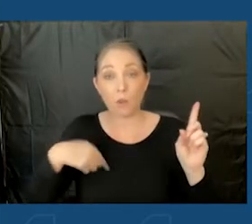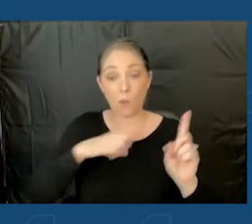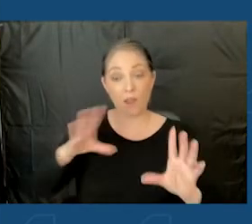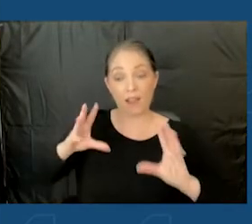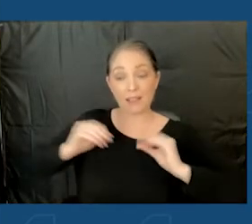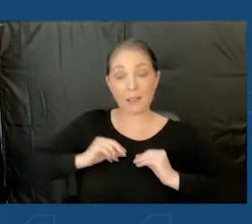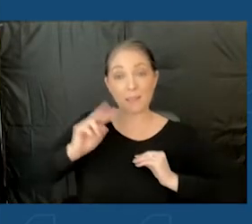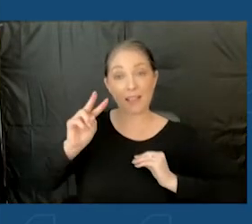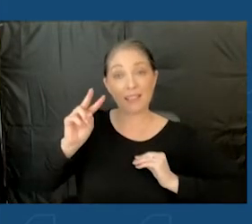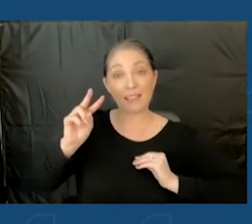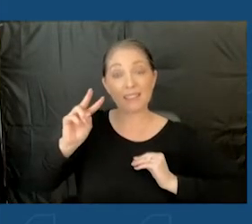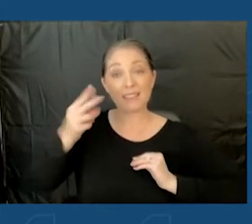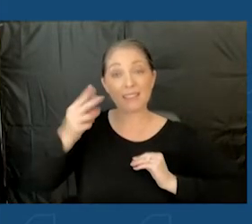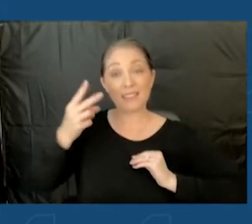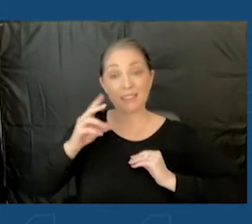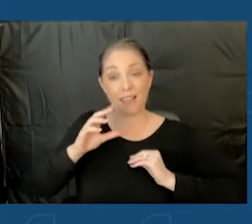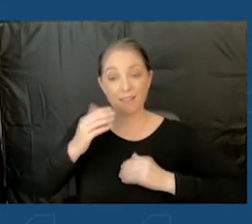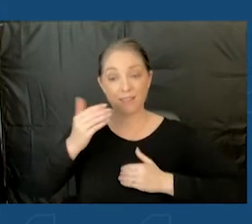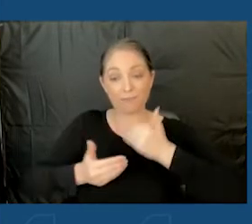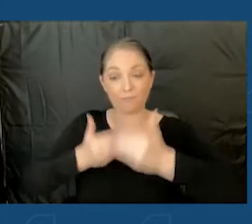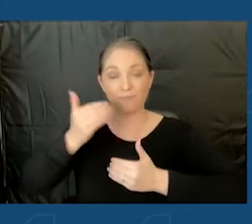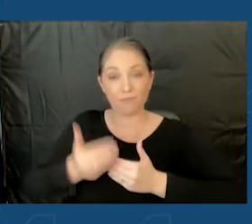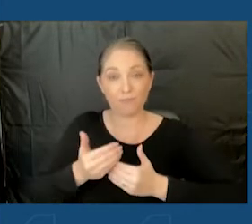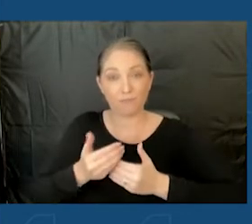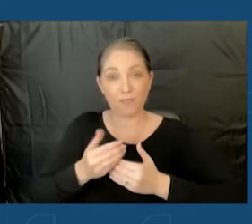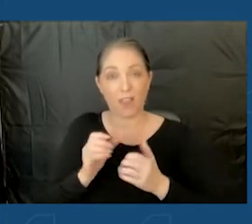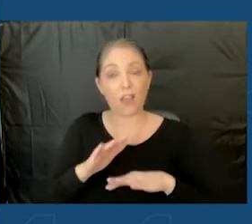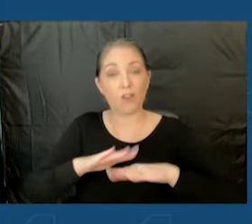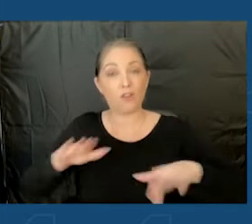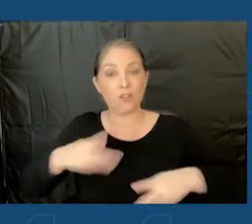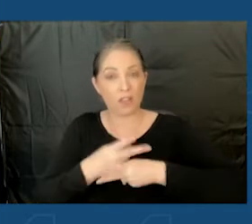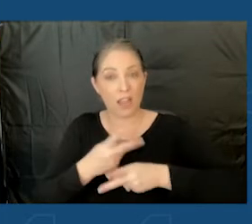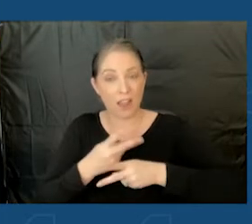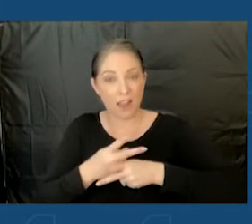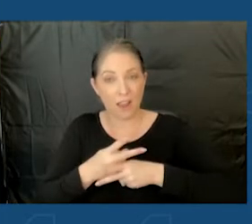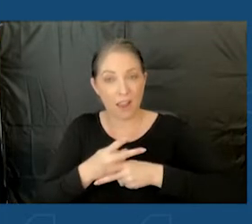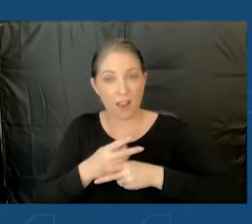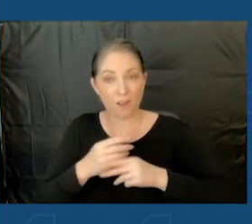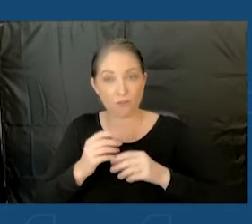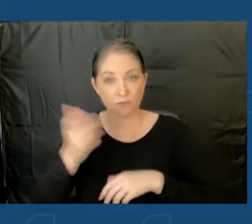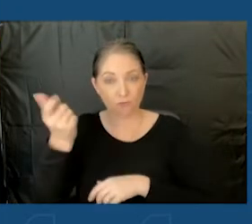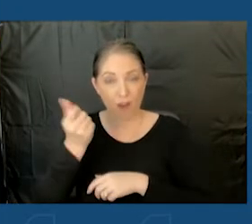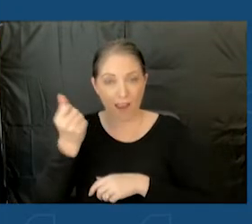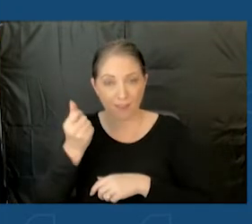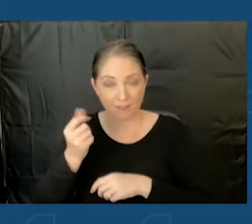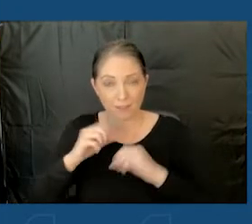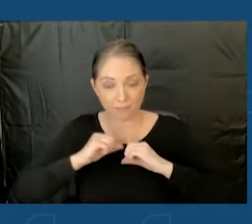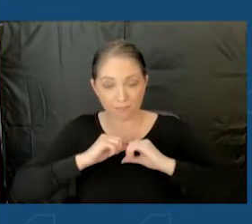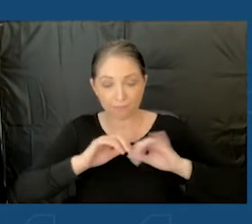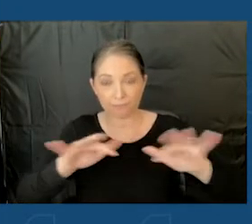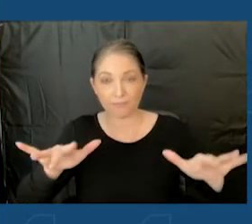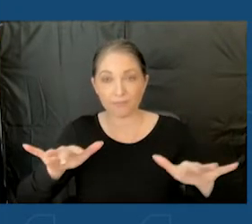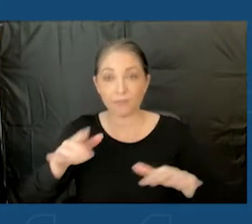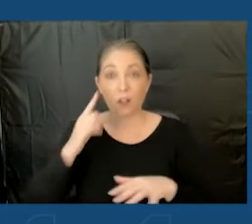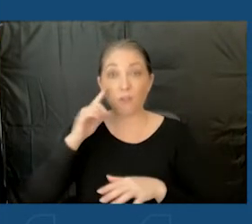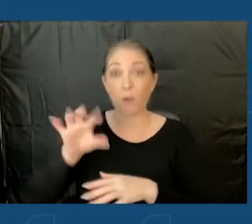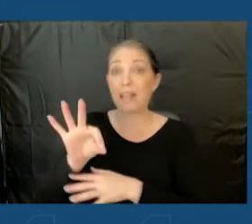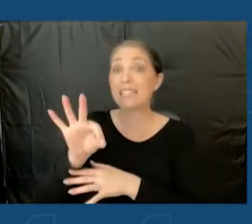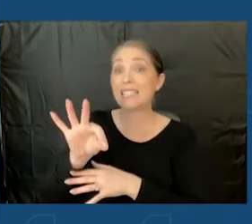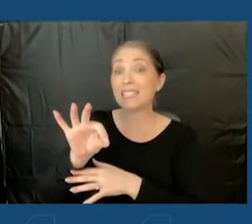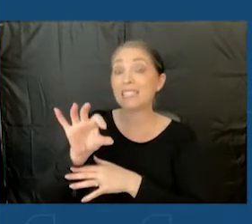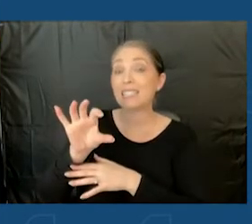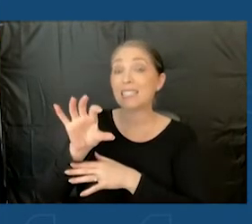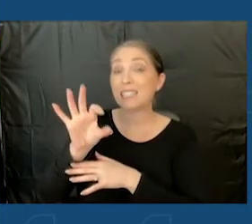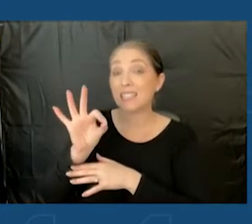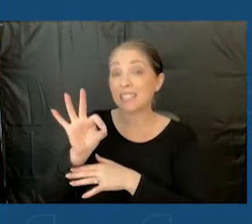child care provider stabilization grants. That's open to school-aged child care providers, and over 900, this is a big number, 900 new